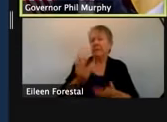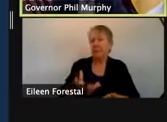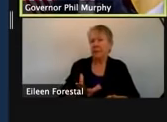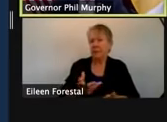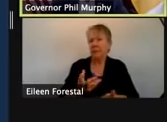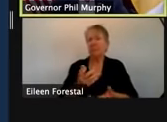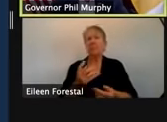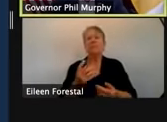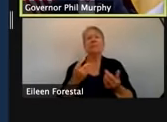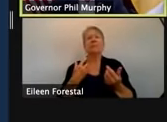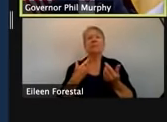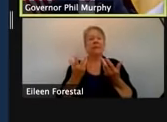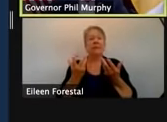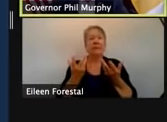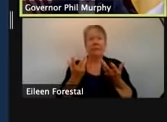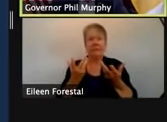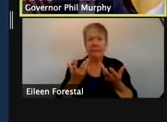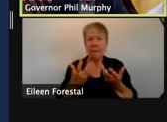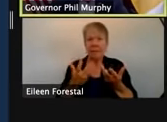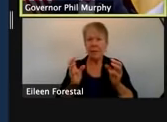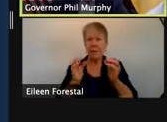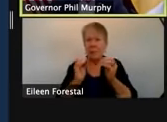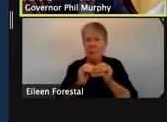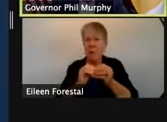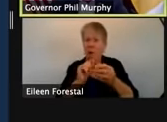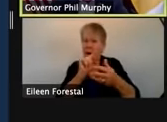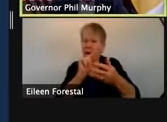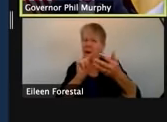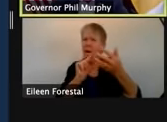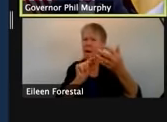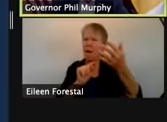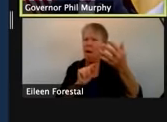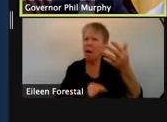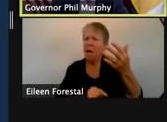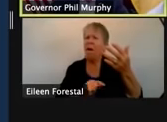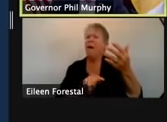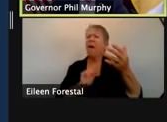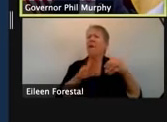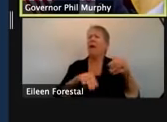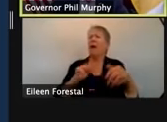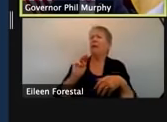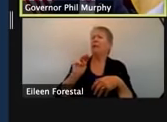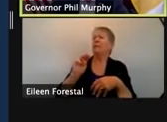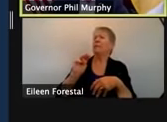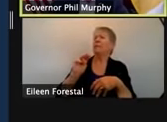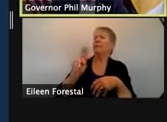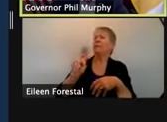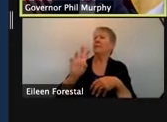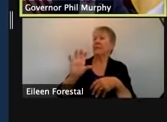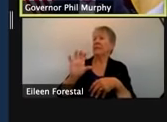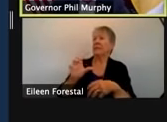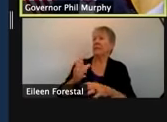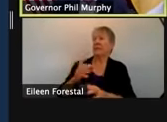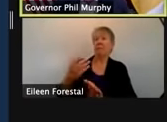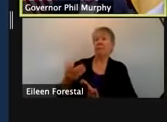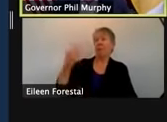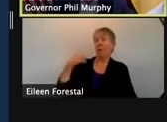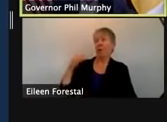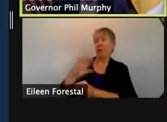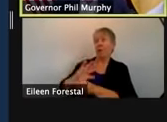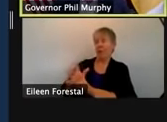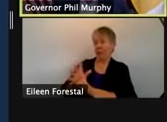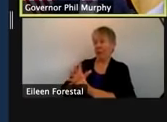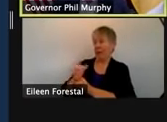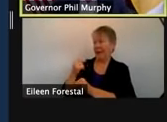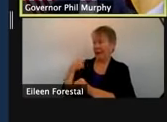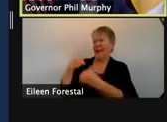month than they were before the pandemic began, and that's a good thing. They are reaching out to and engaging with more